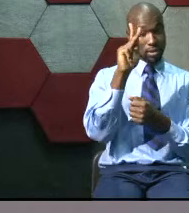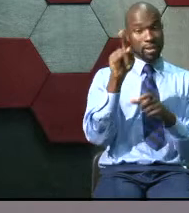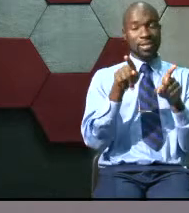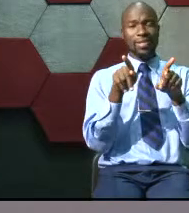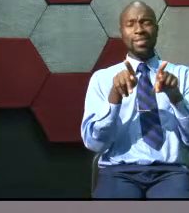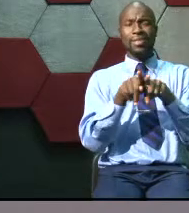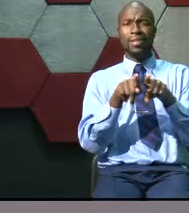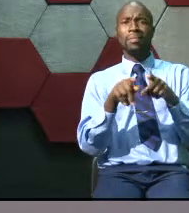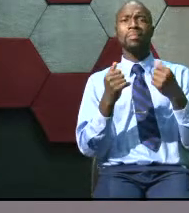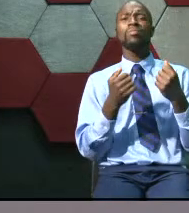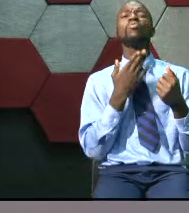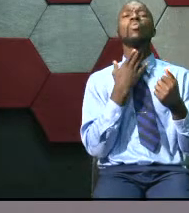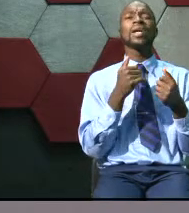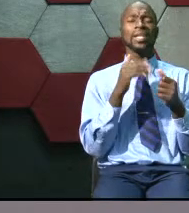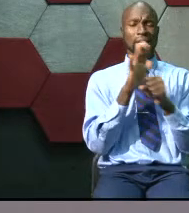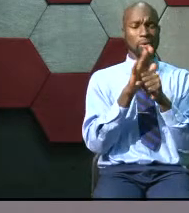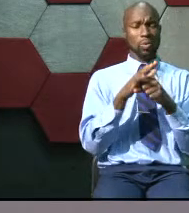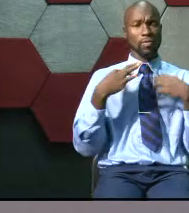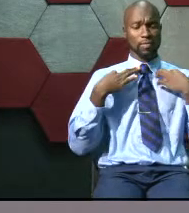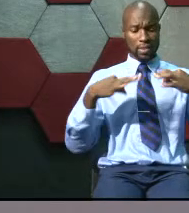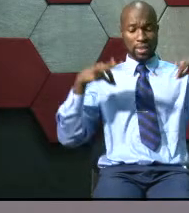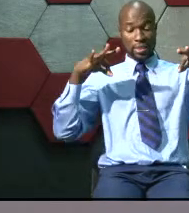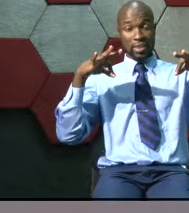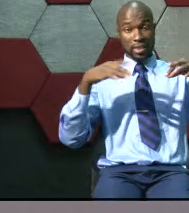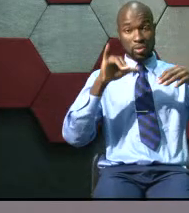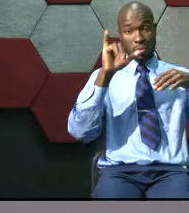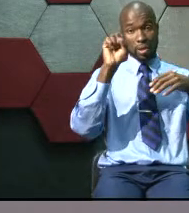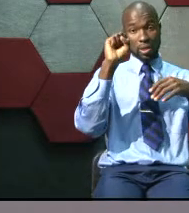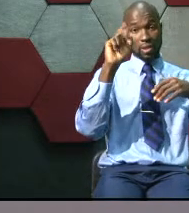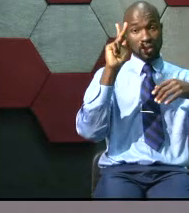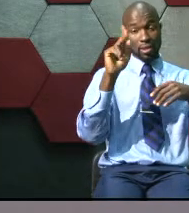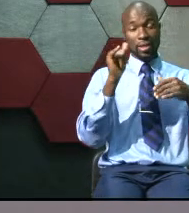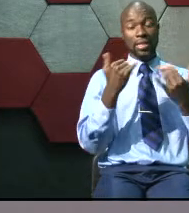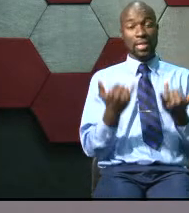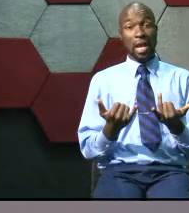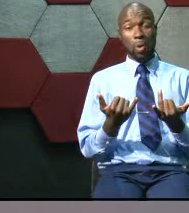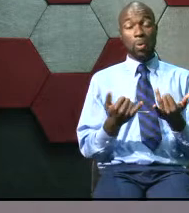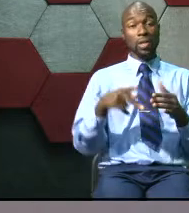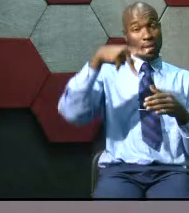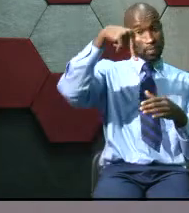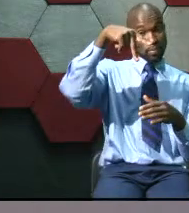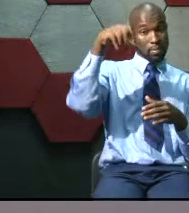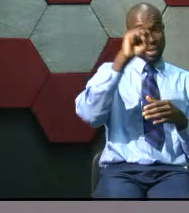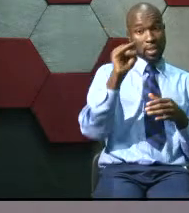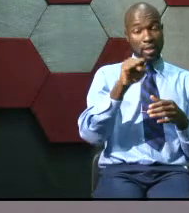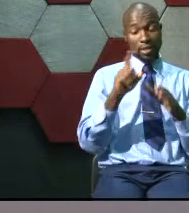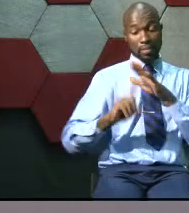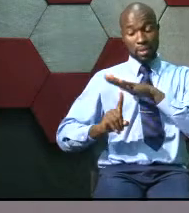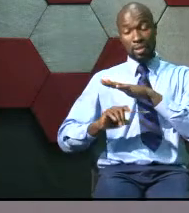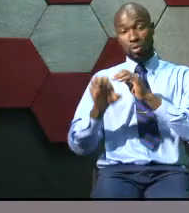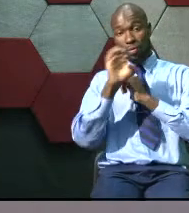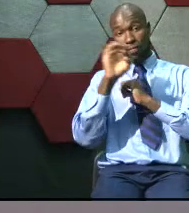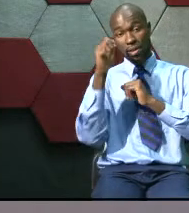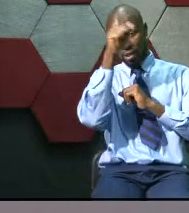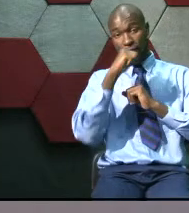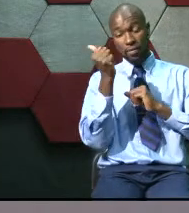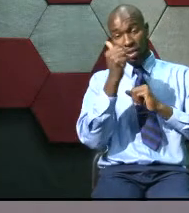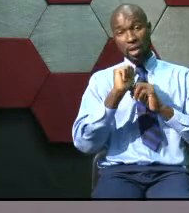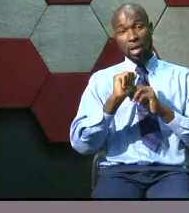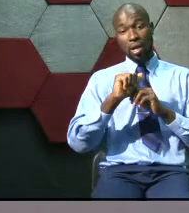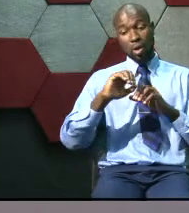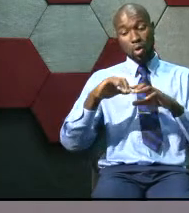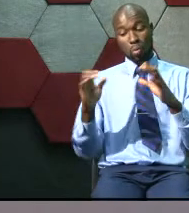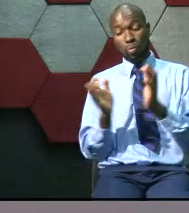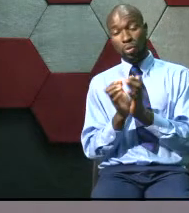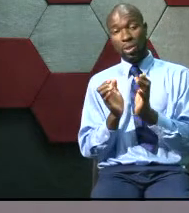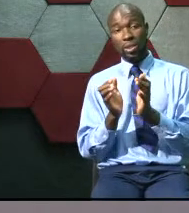the hoodies. He wanted one as well. Dr. Kevin Desai, who is currently the PS at the Ministry of East African Community, is going to